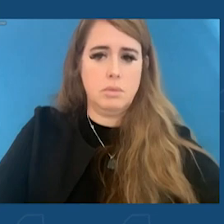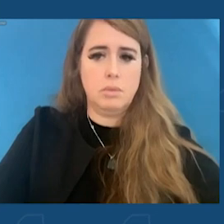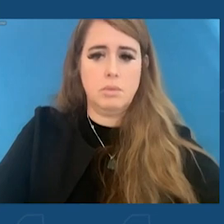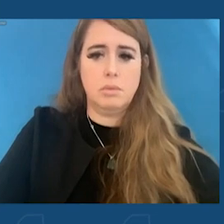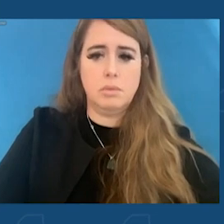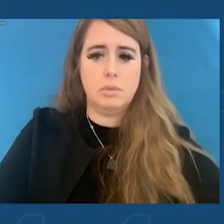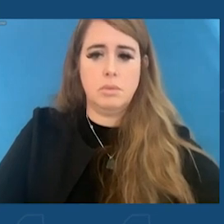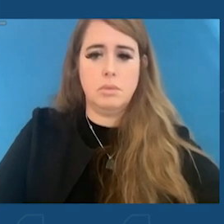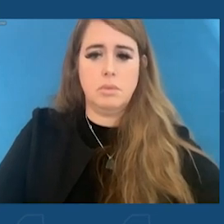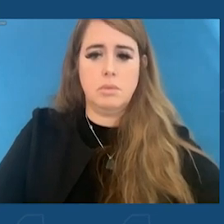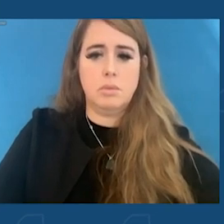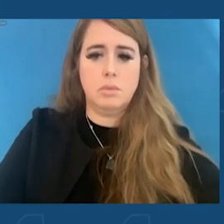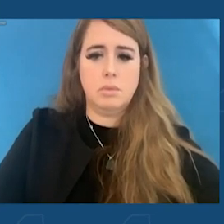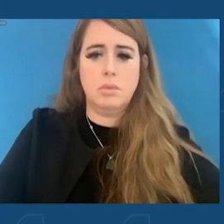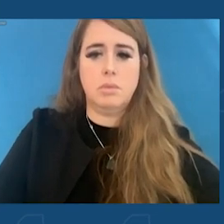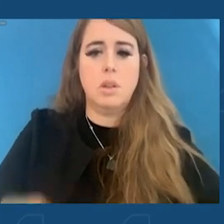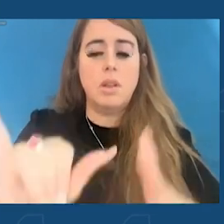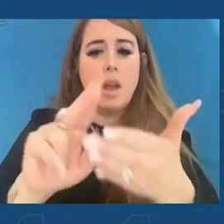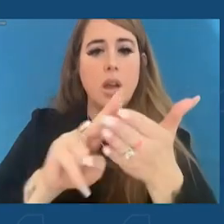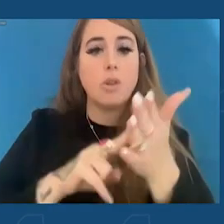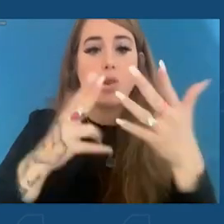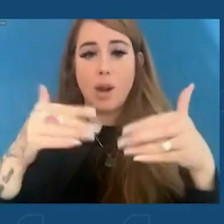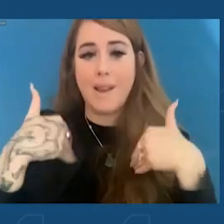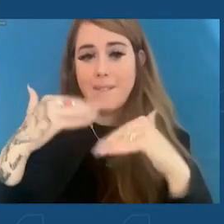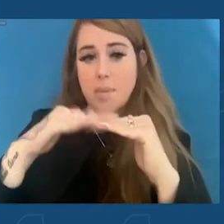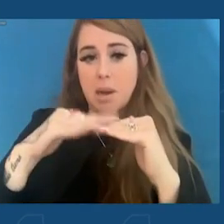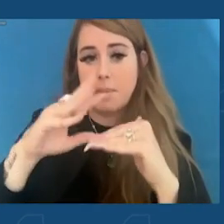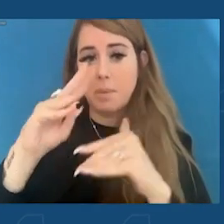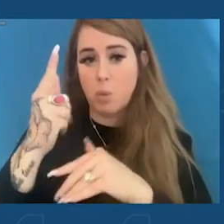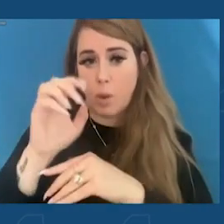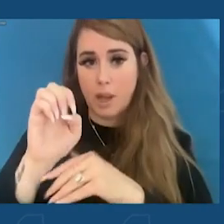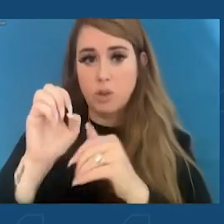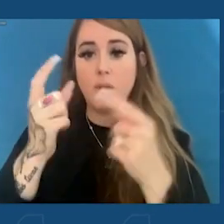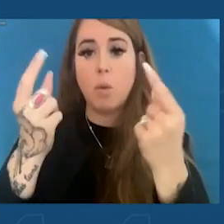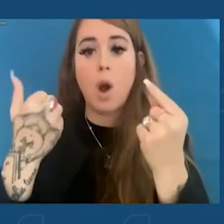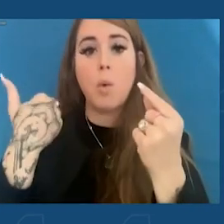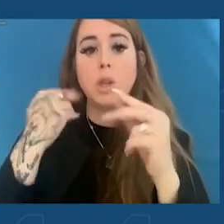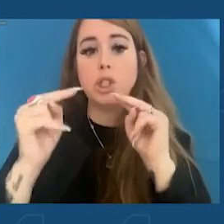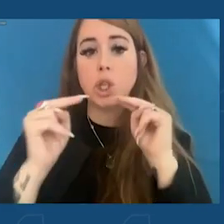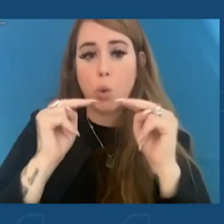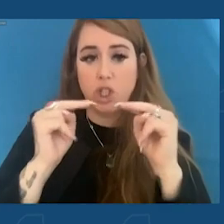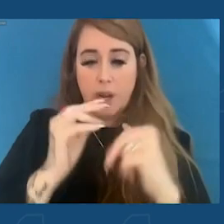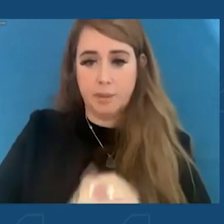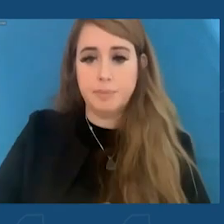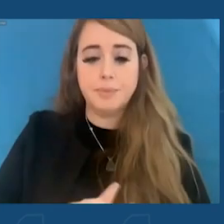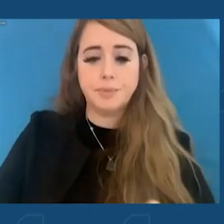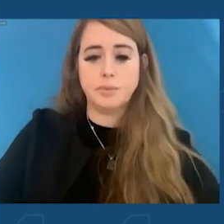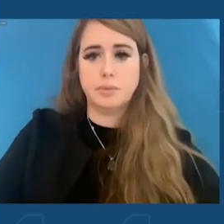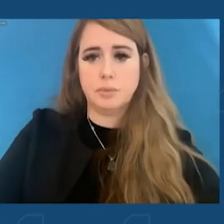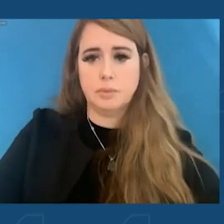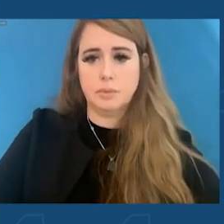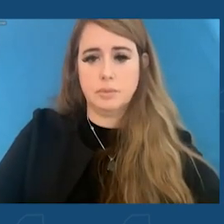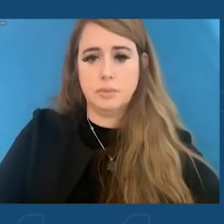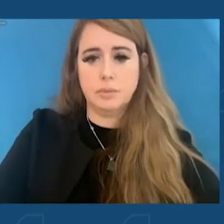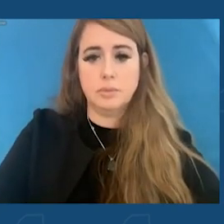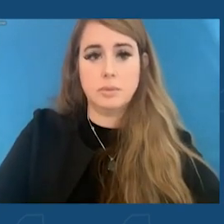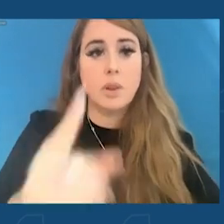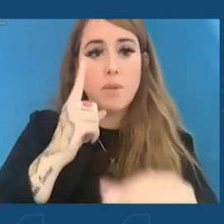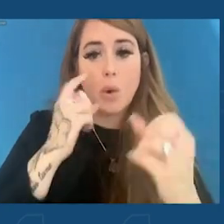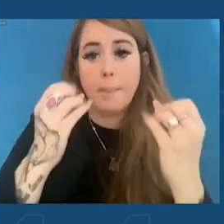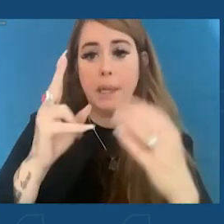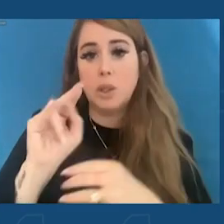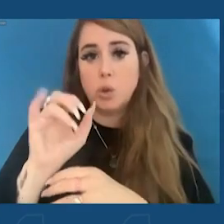that contract already had a minimum wage above what was being negotiated. Because for many of the union people we